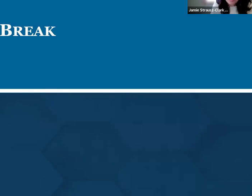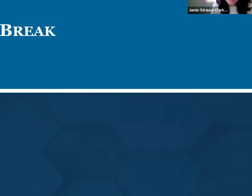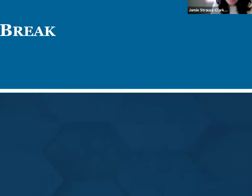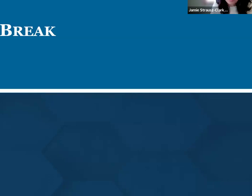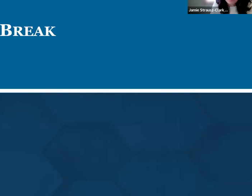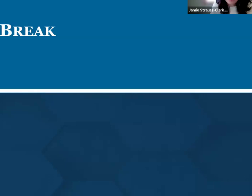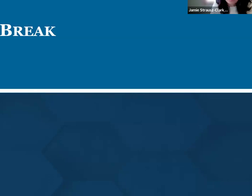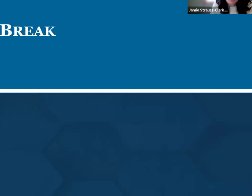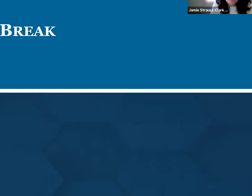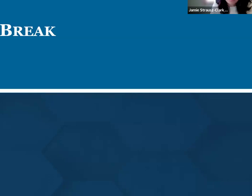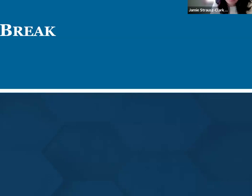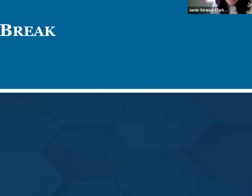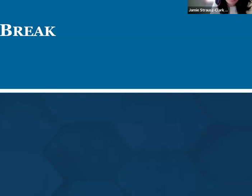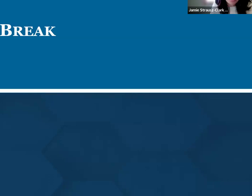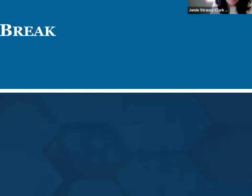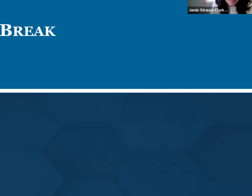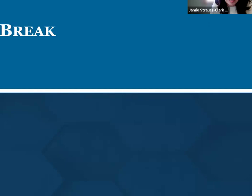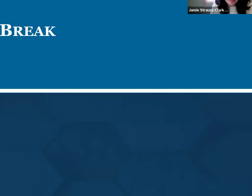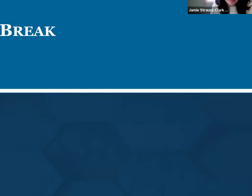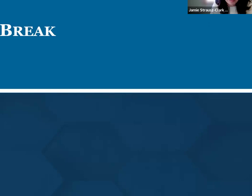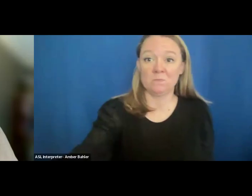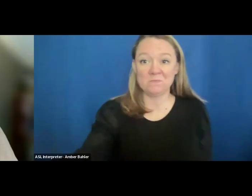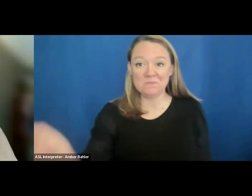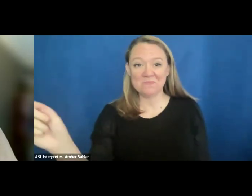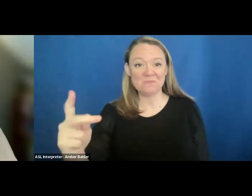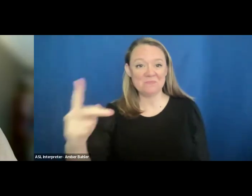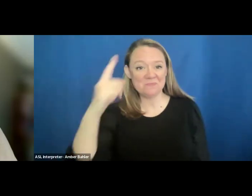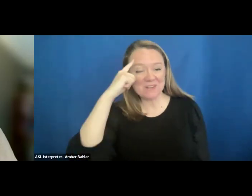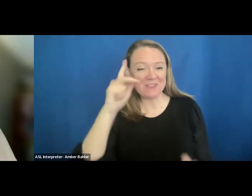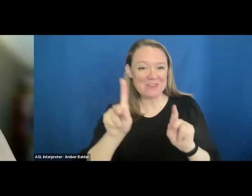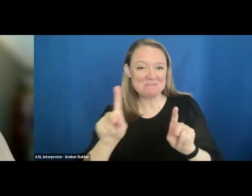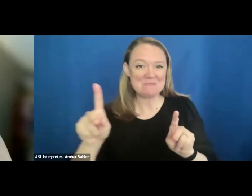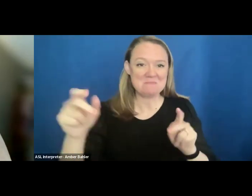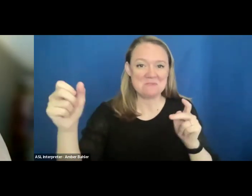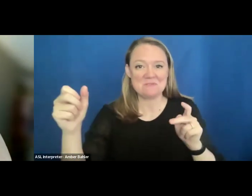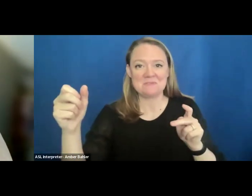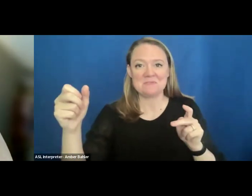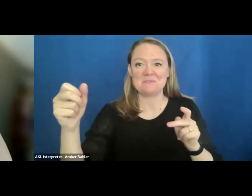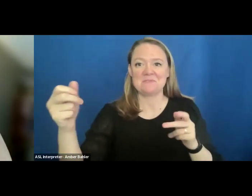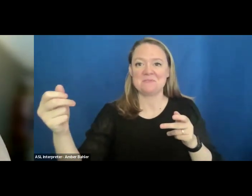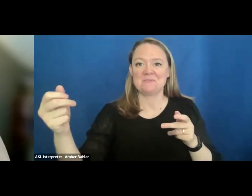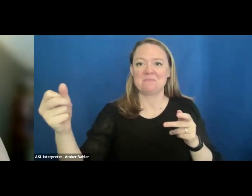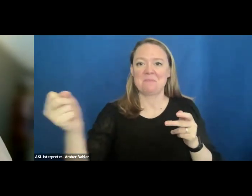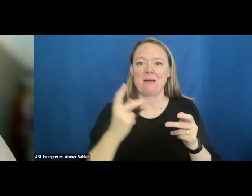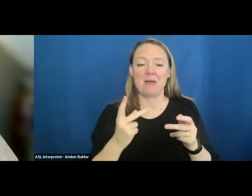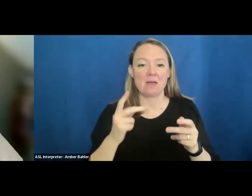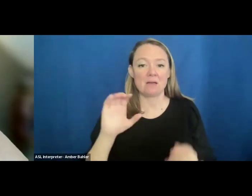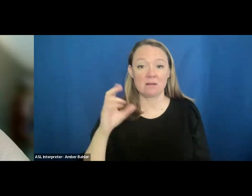Okay, I think folks are starting to trickle back in. Chloe, if you could take down the break, the perfect.